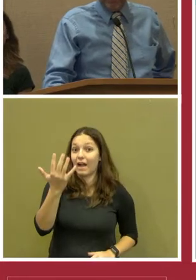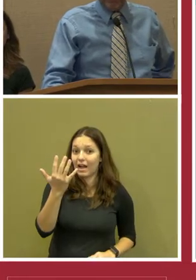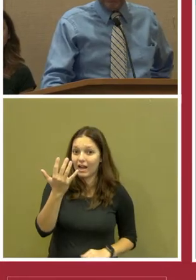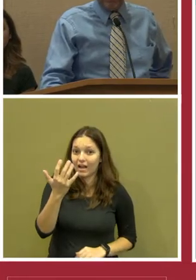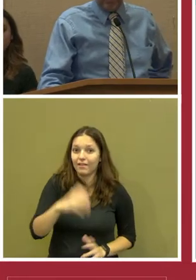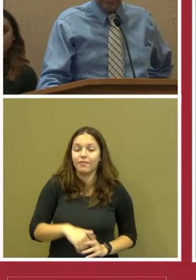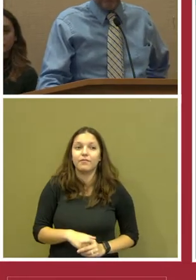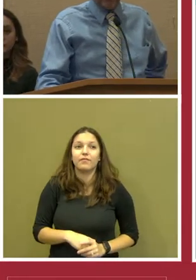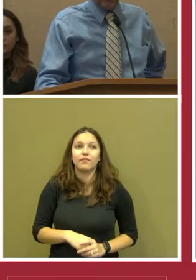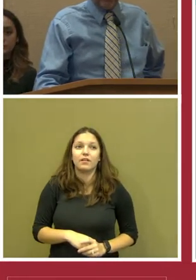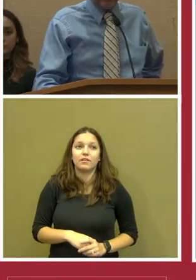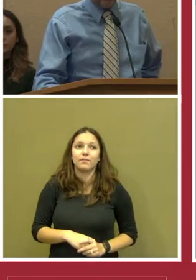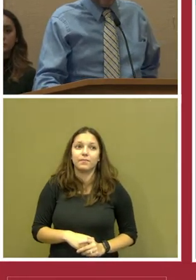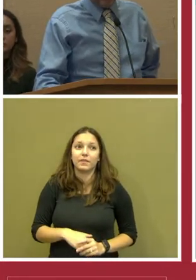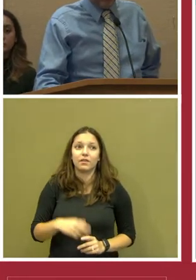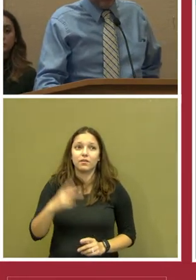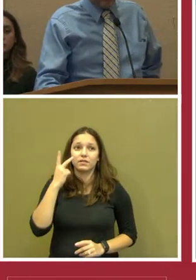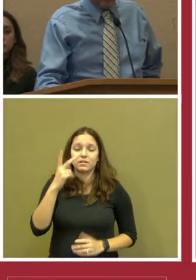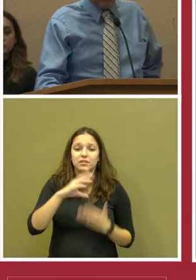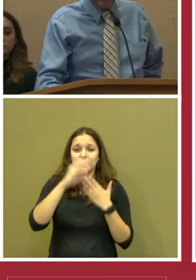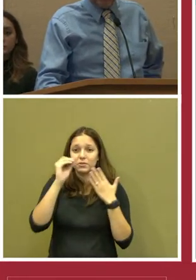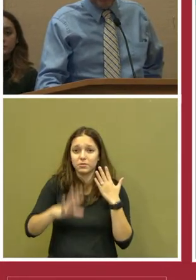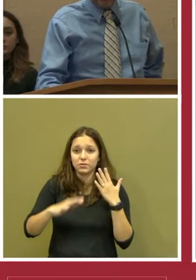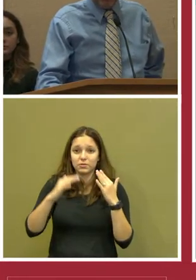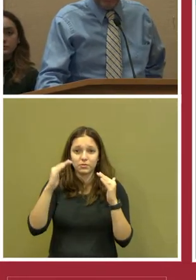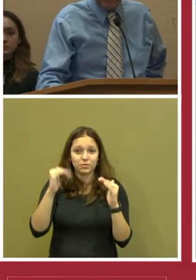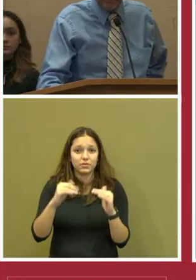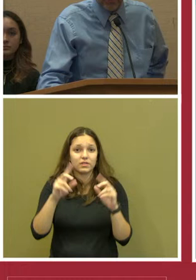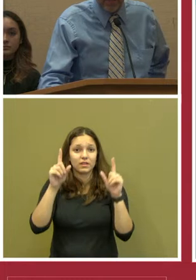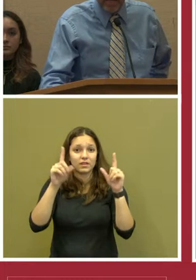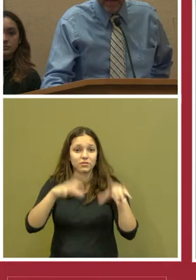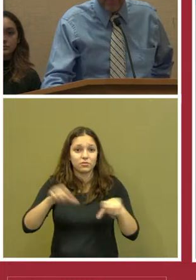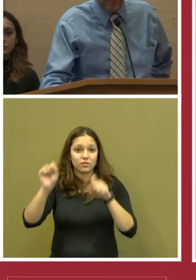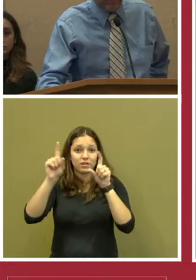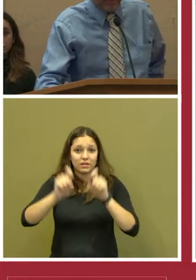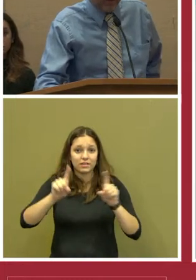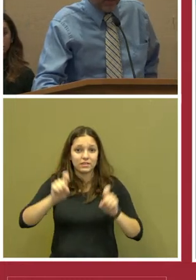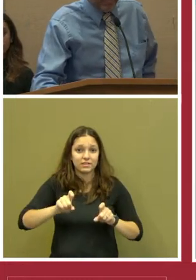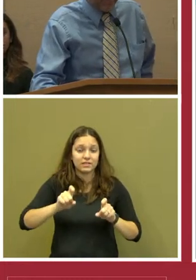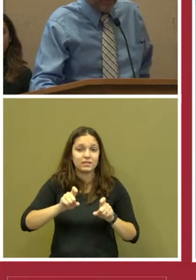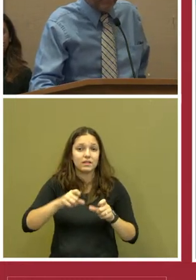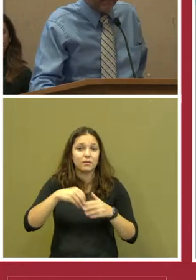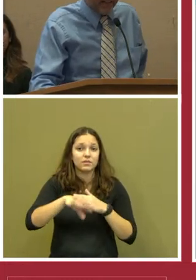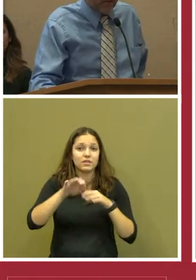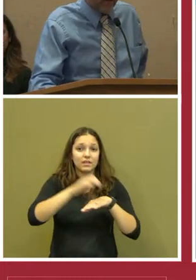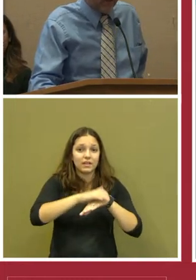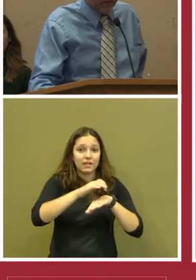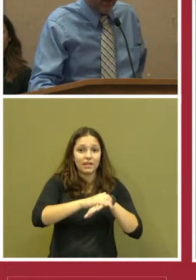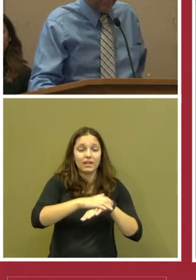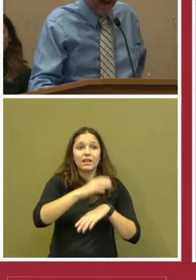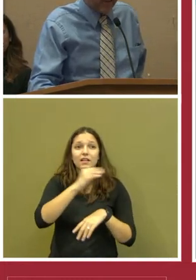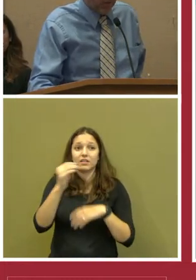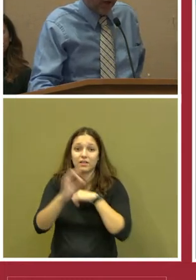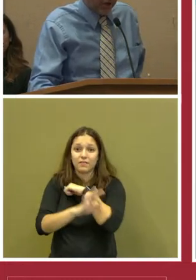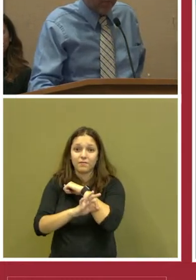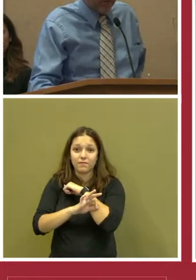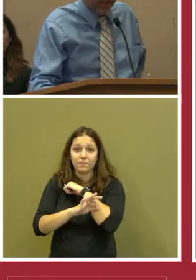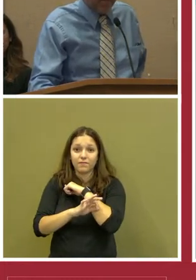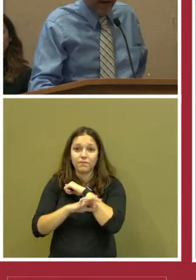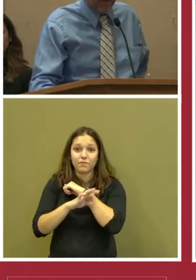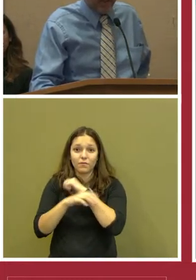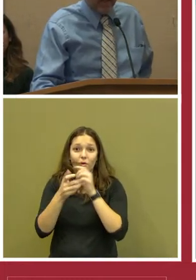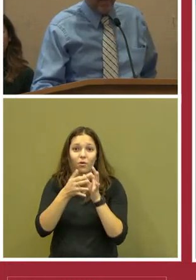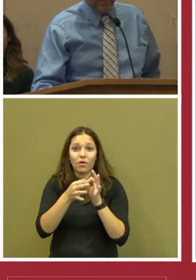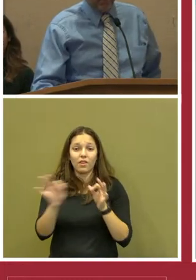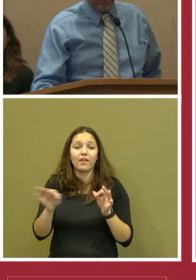little bit, and you can see all of our students that took exams in English and foreign language, every single student passed